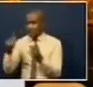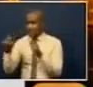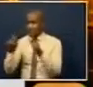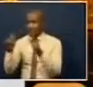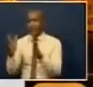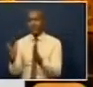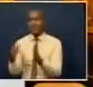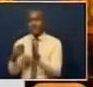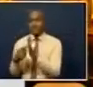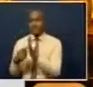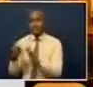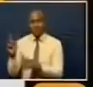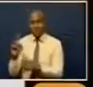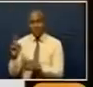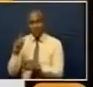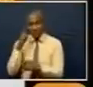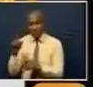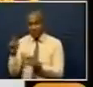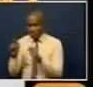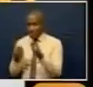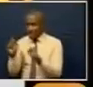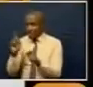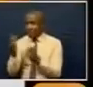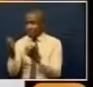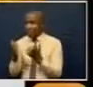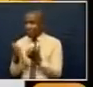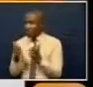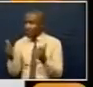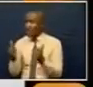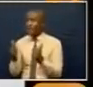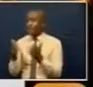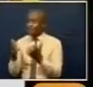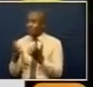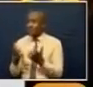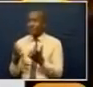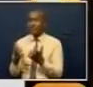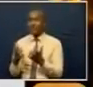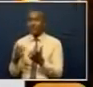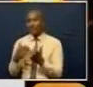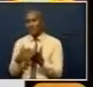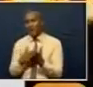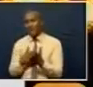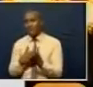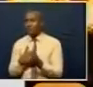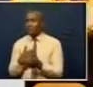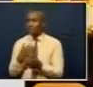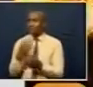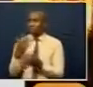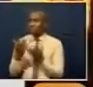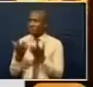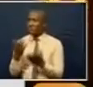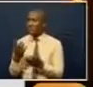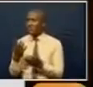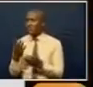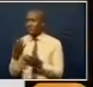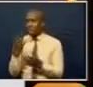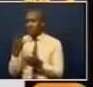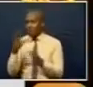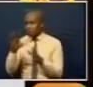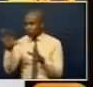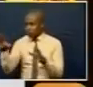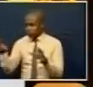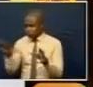Nairobi, you for you to run Nairobi well, you need to at least devolve it to at least four barrows, so to speak,